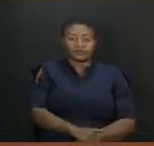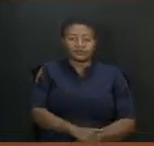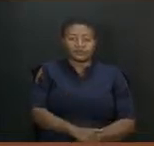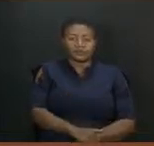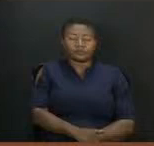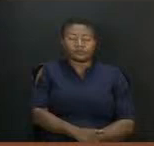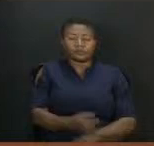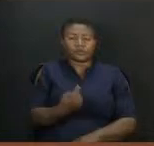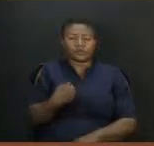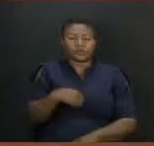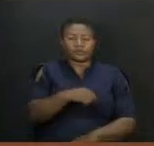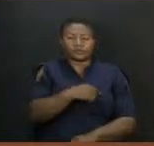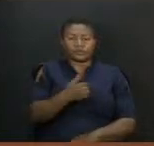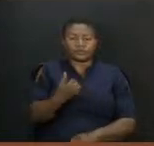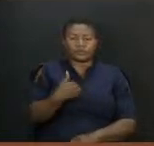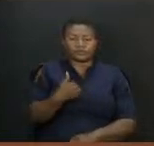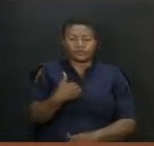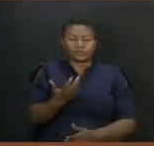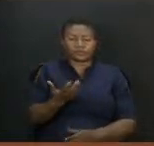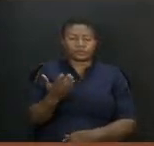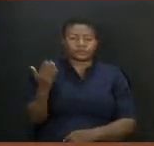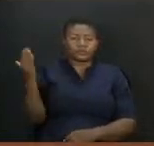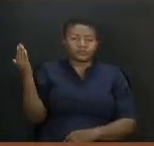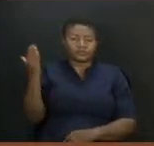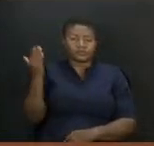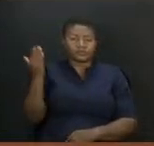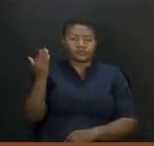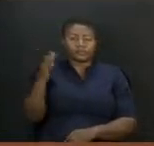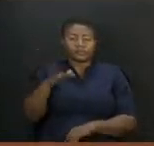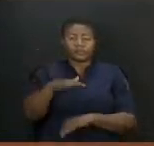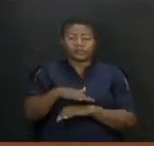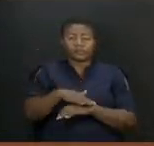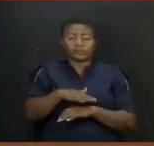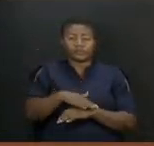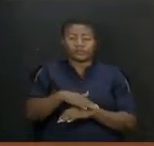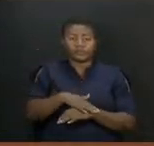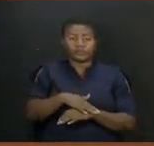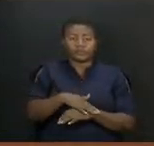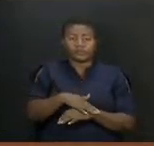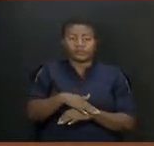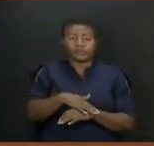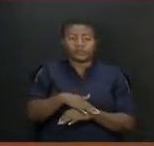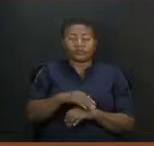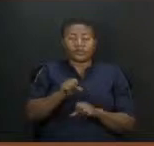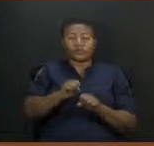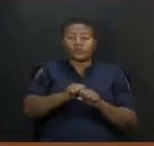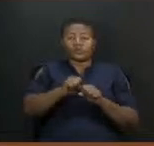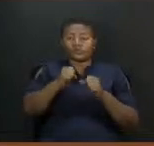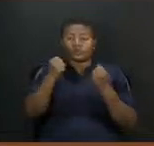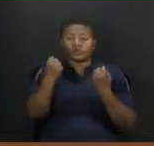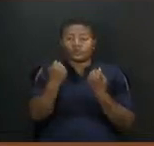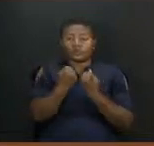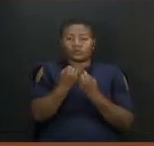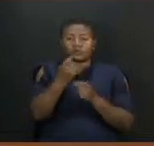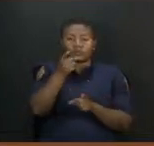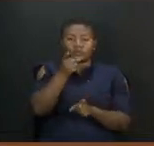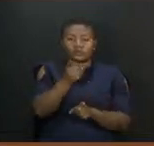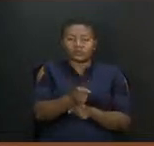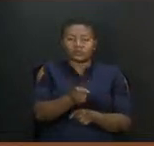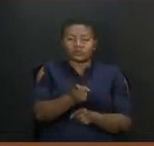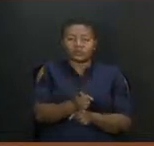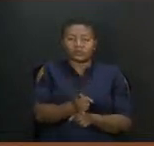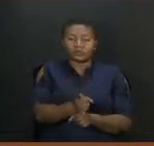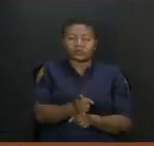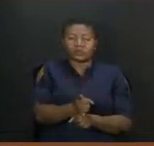we have a statement on social justice,